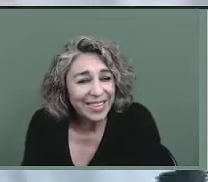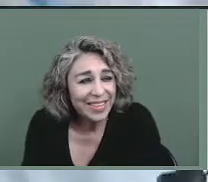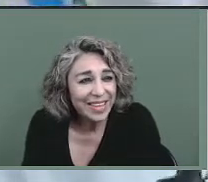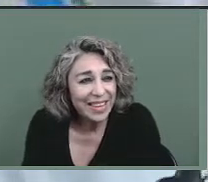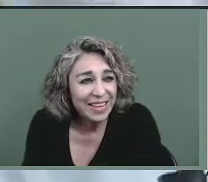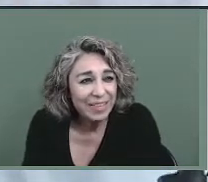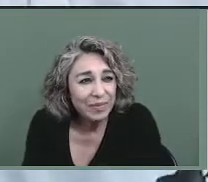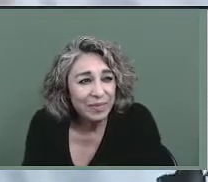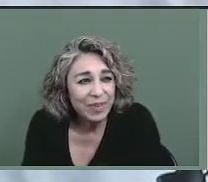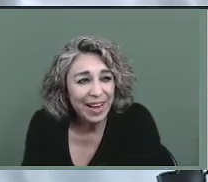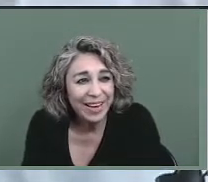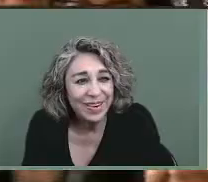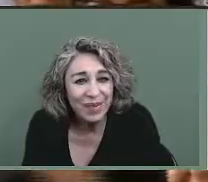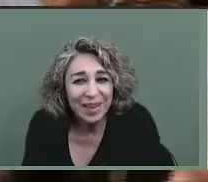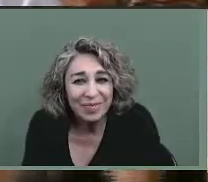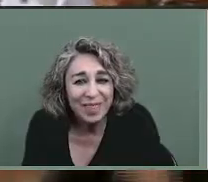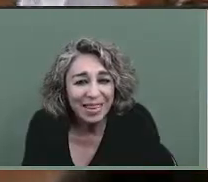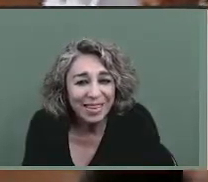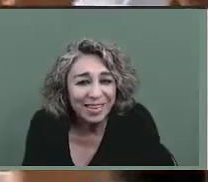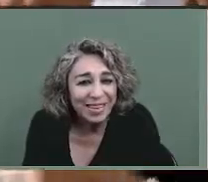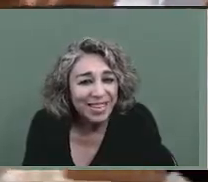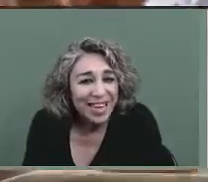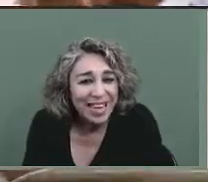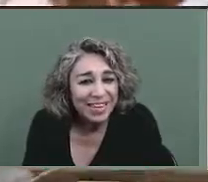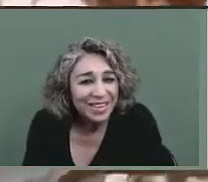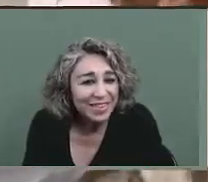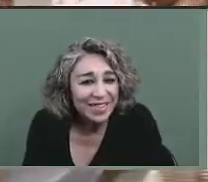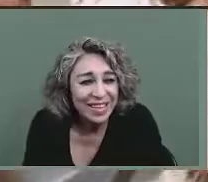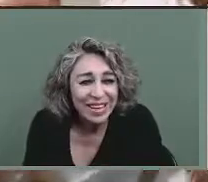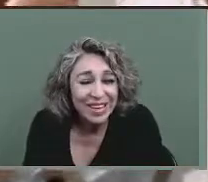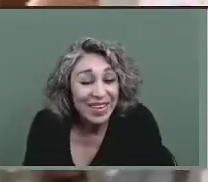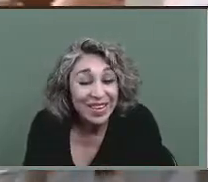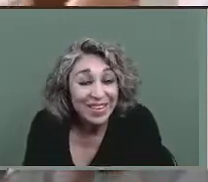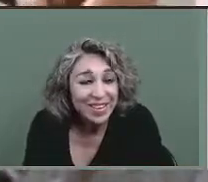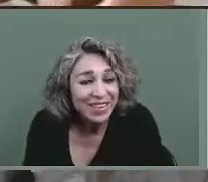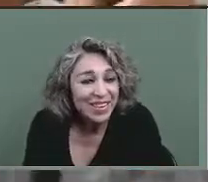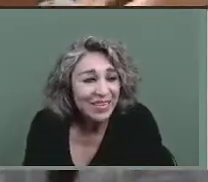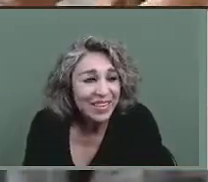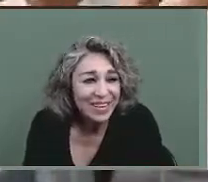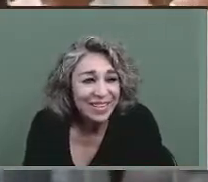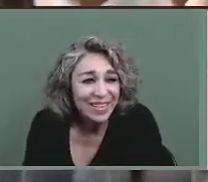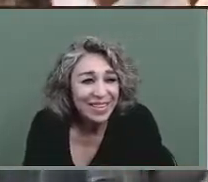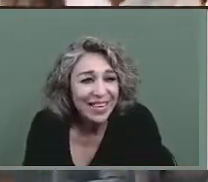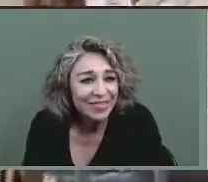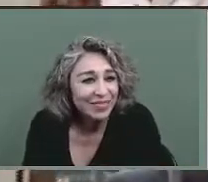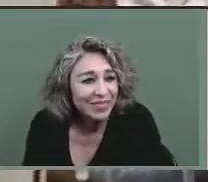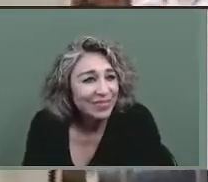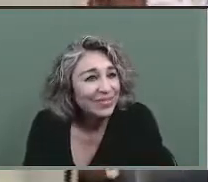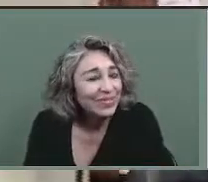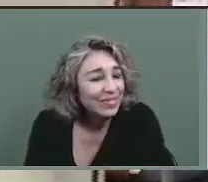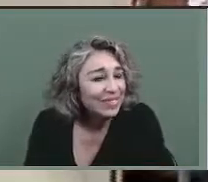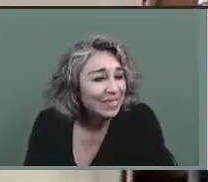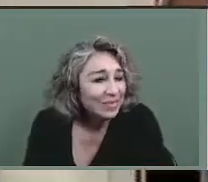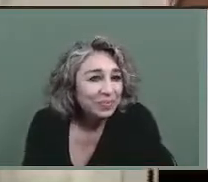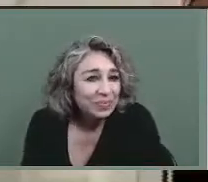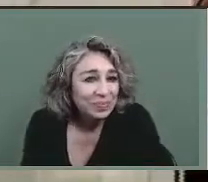So he says, I can't even wave my little handkerchief and say, no, there's no corruption here on top.